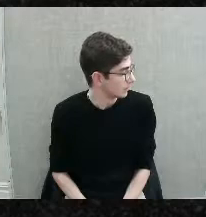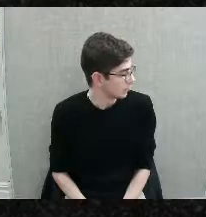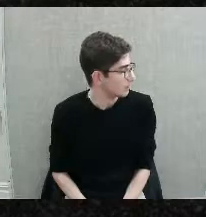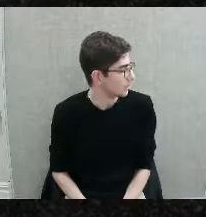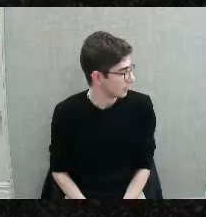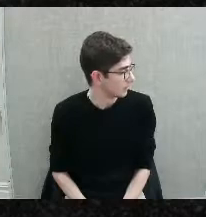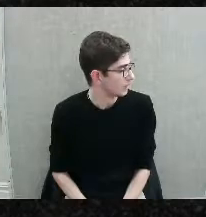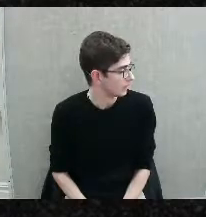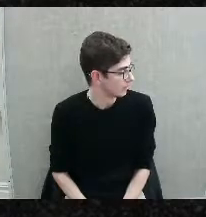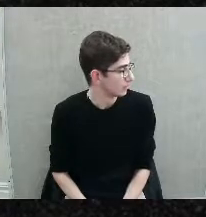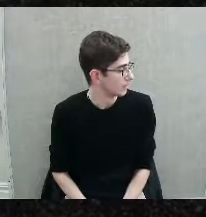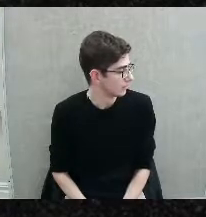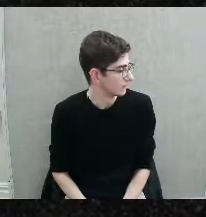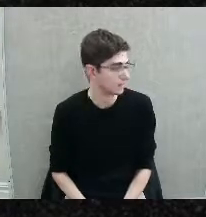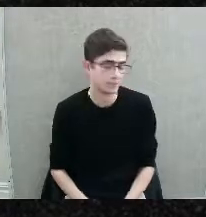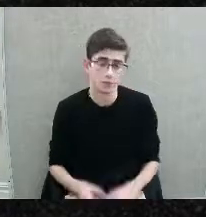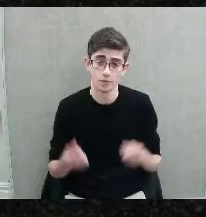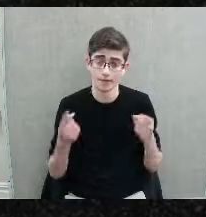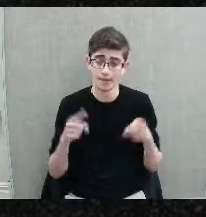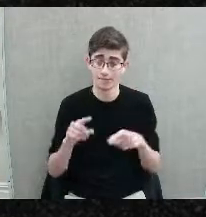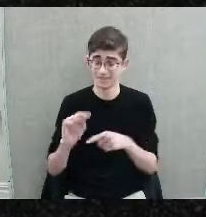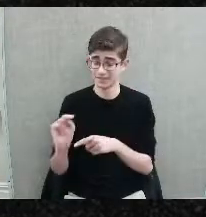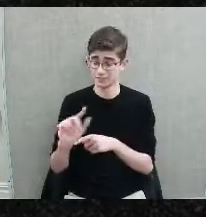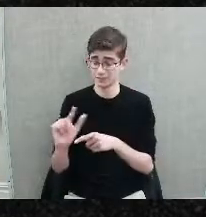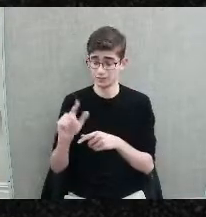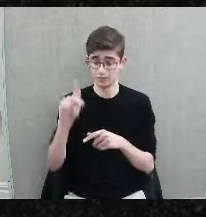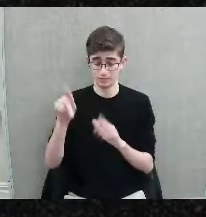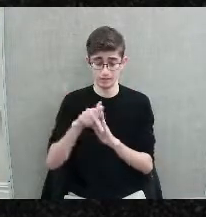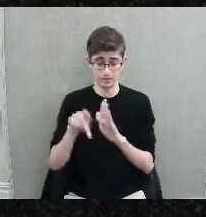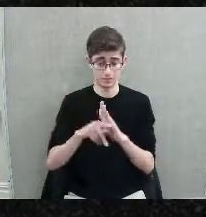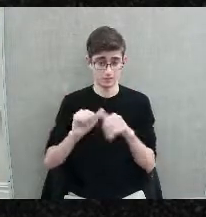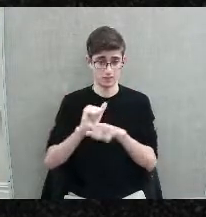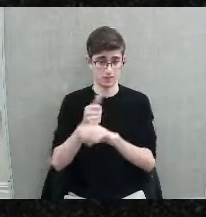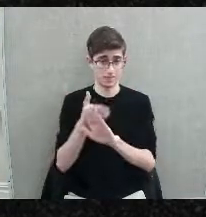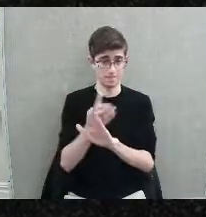when neoliberal policies were in place,